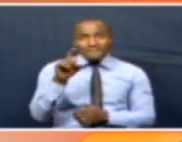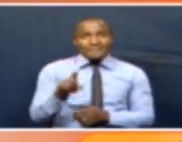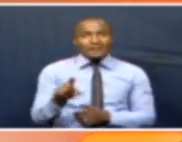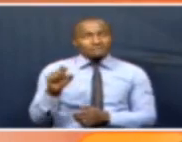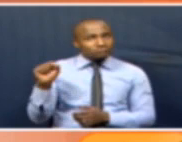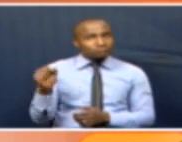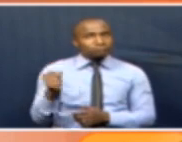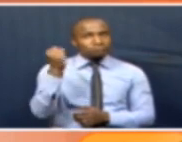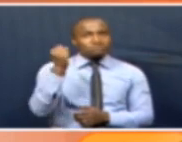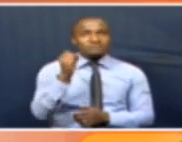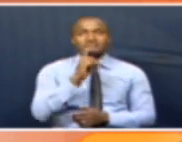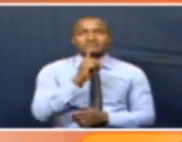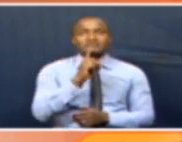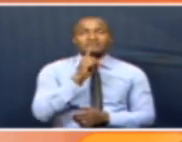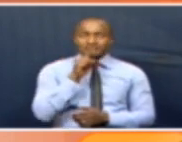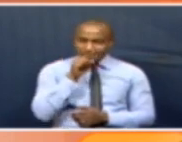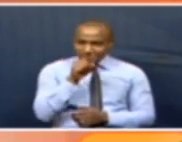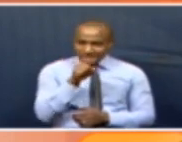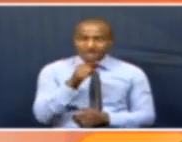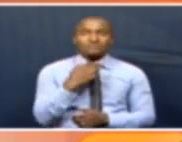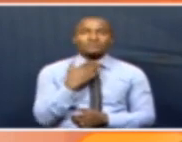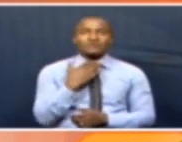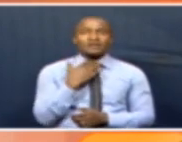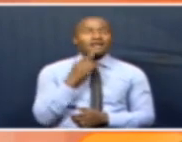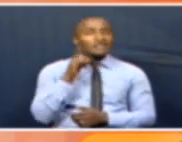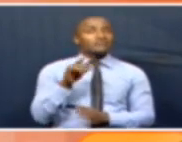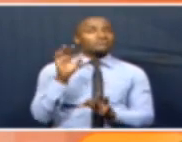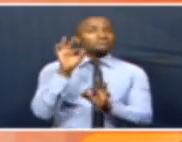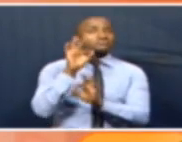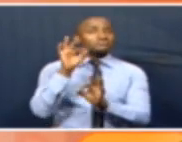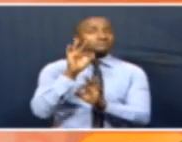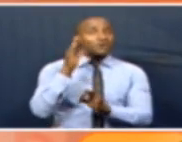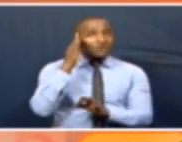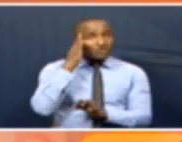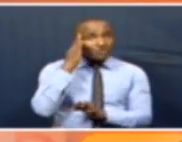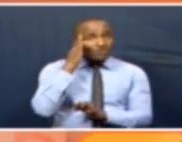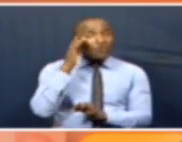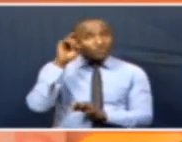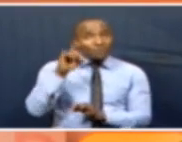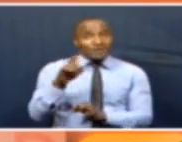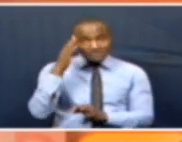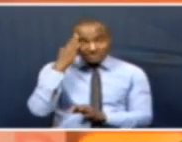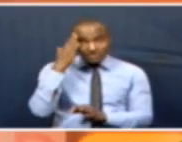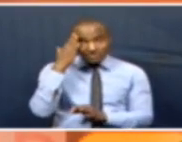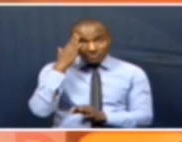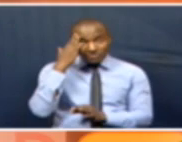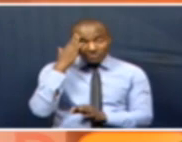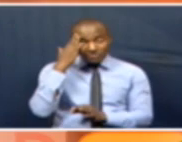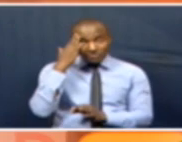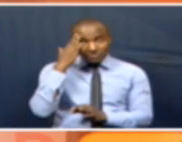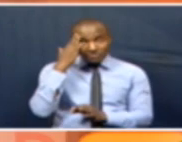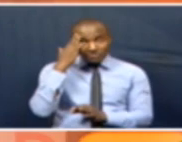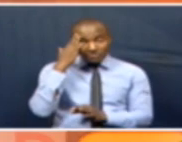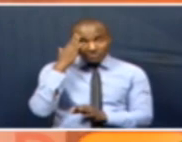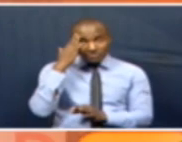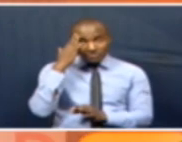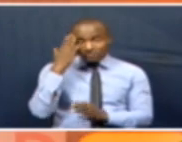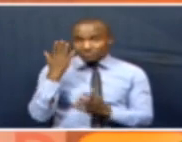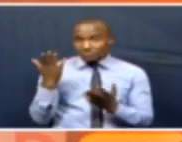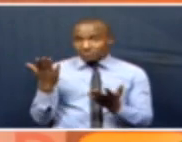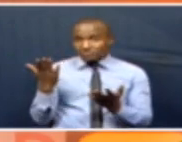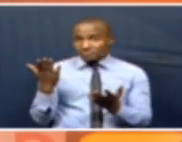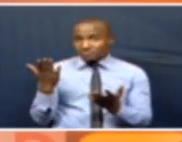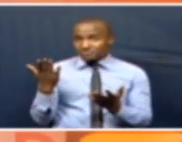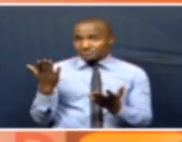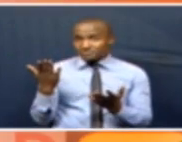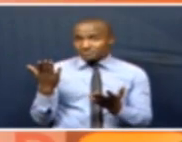is cannot go on. You'll be surprised to know, and you must know, that President of the United